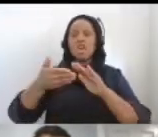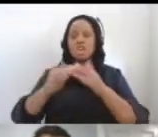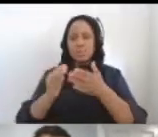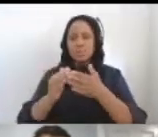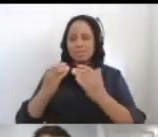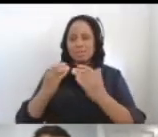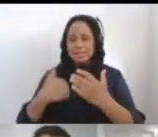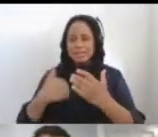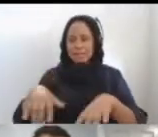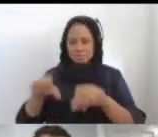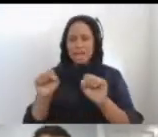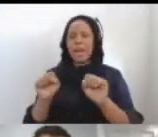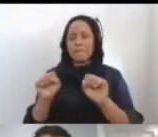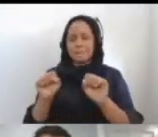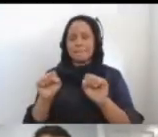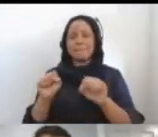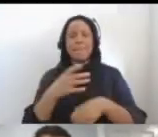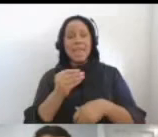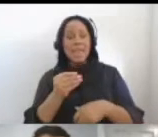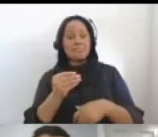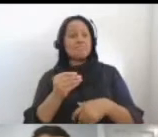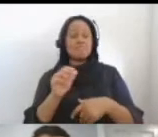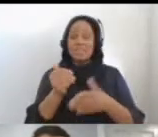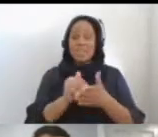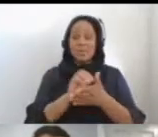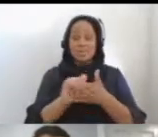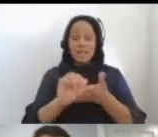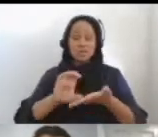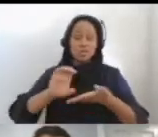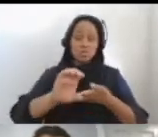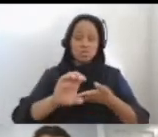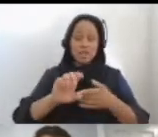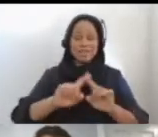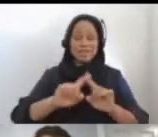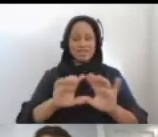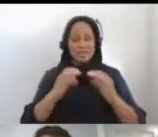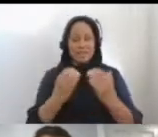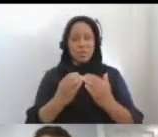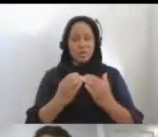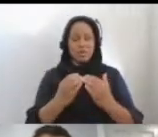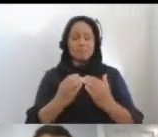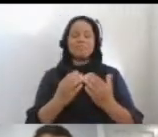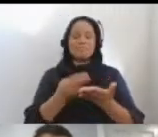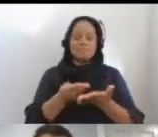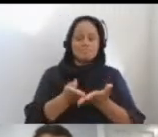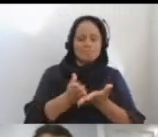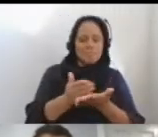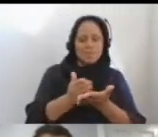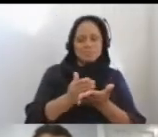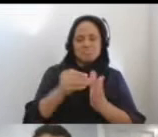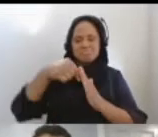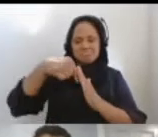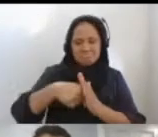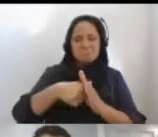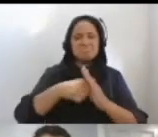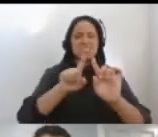want to partake in, and I want to put $10,000 in another category. The budget is quite extensive and has lots of categories,